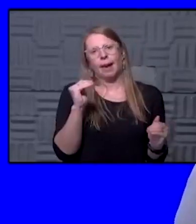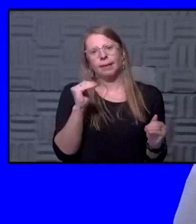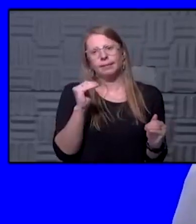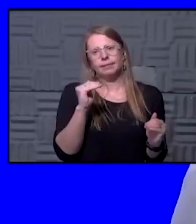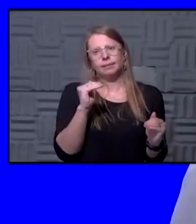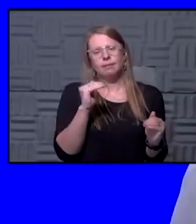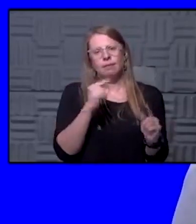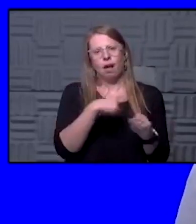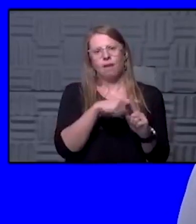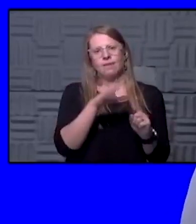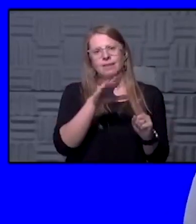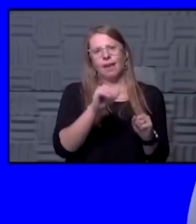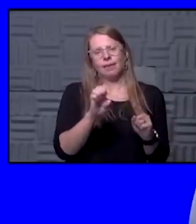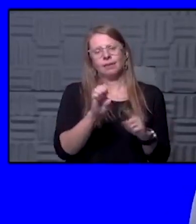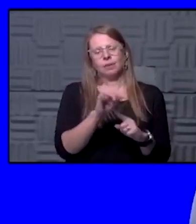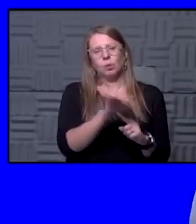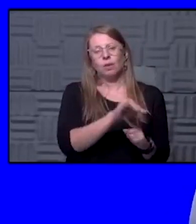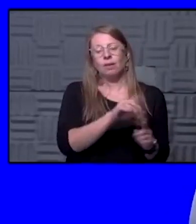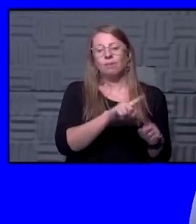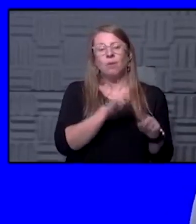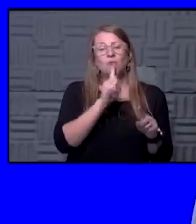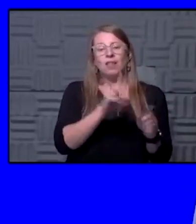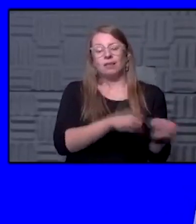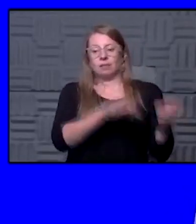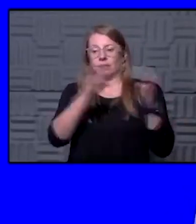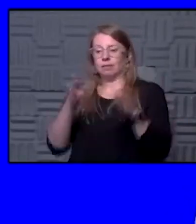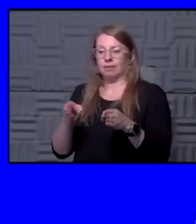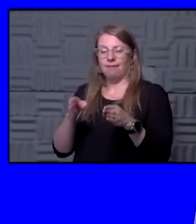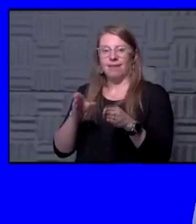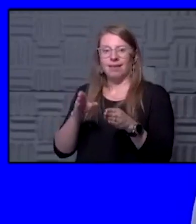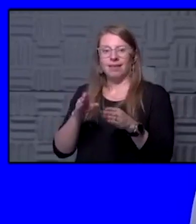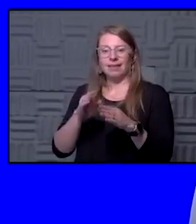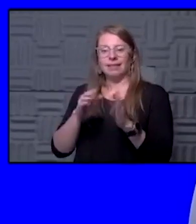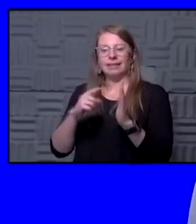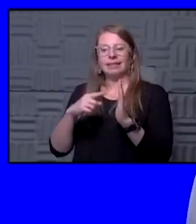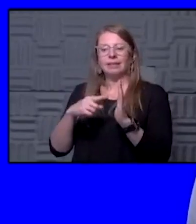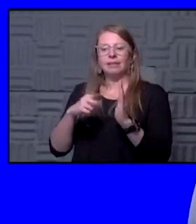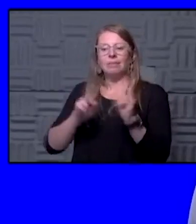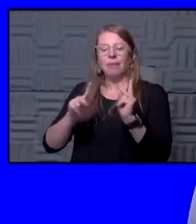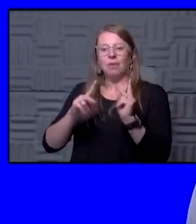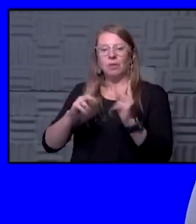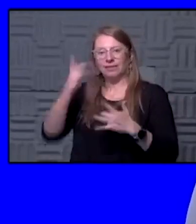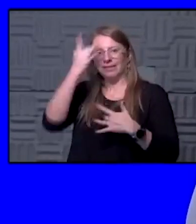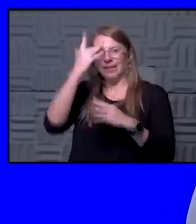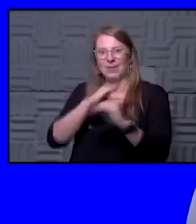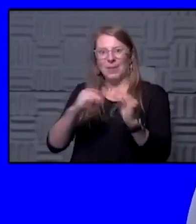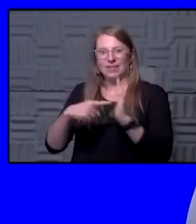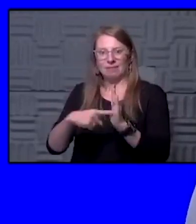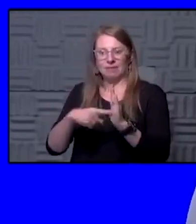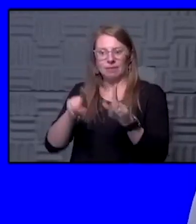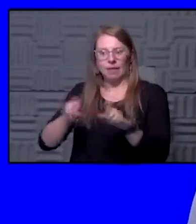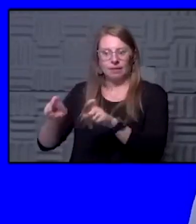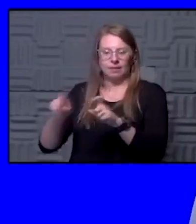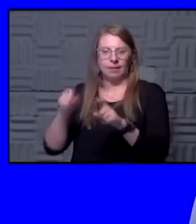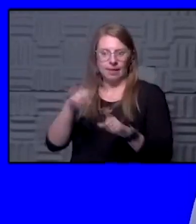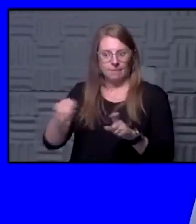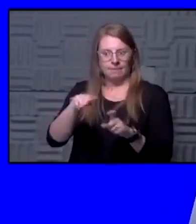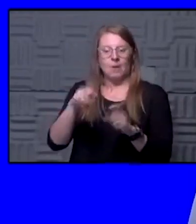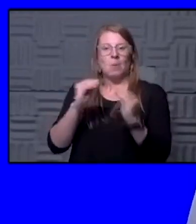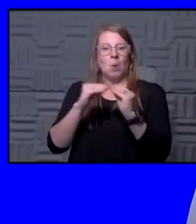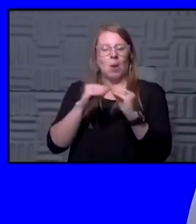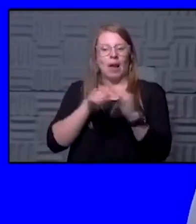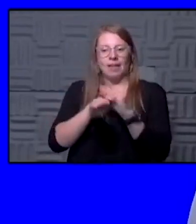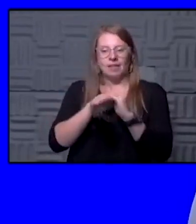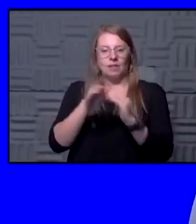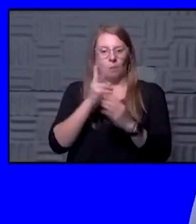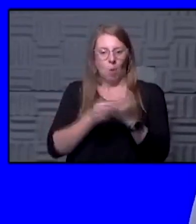high number of positives, but it's also the other pool of testing, and that's the asymptomatic people. And the more that we test, the more we have access